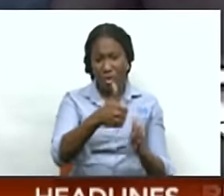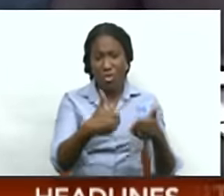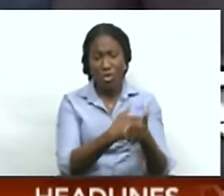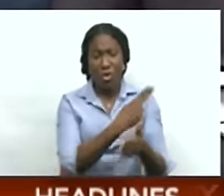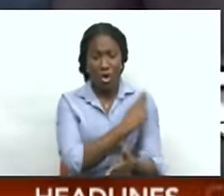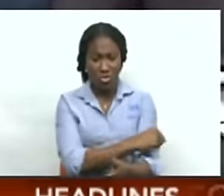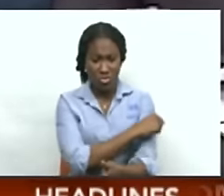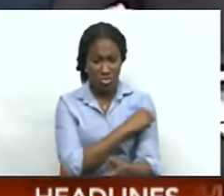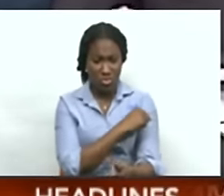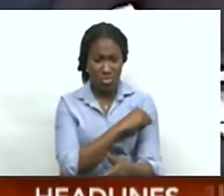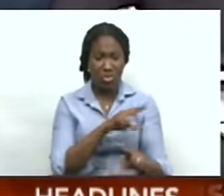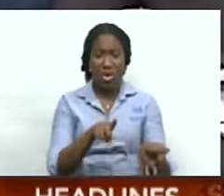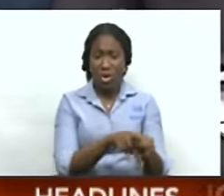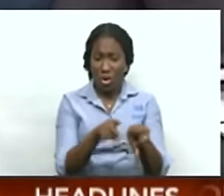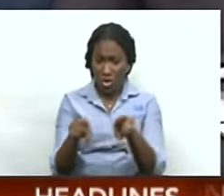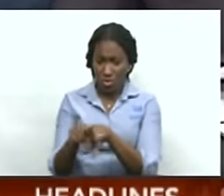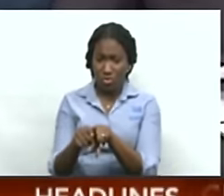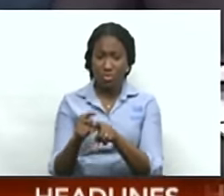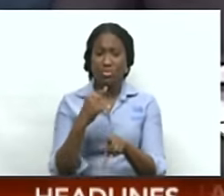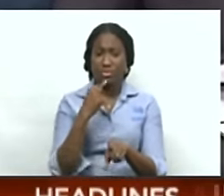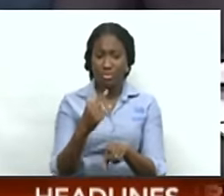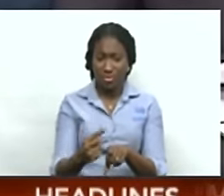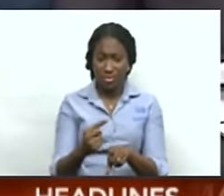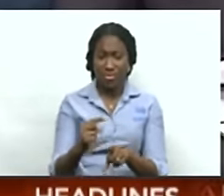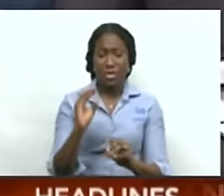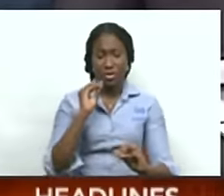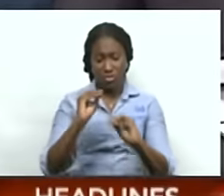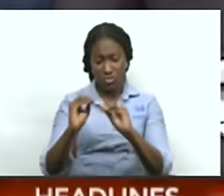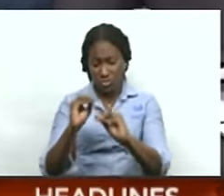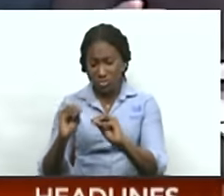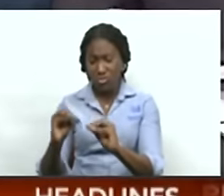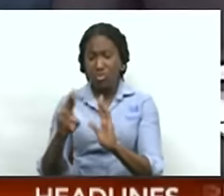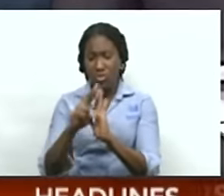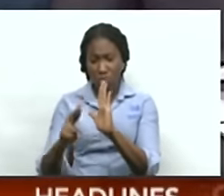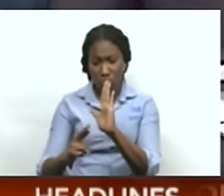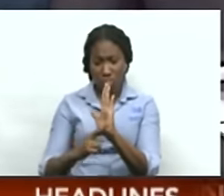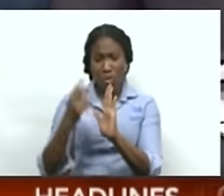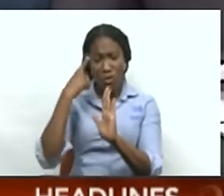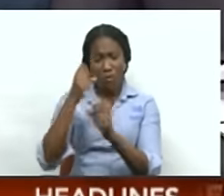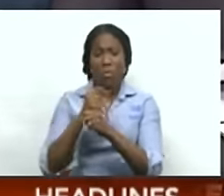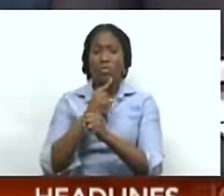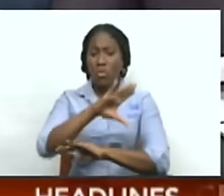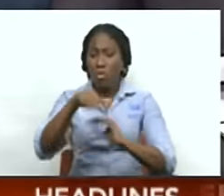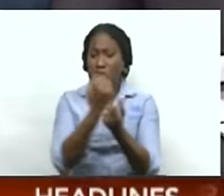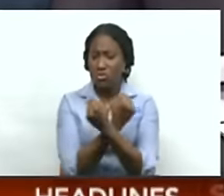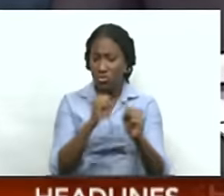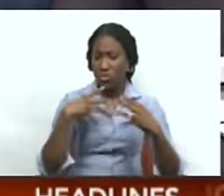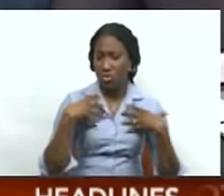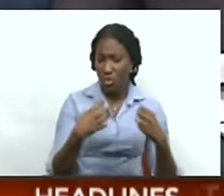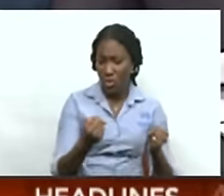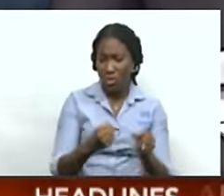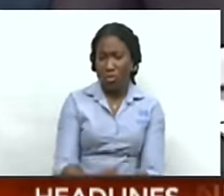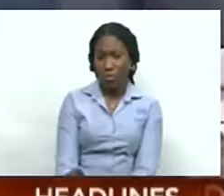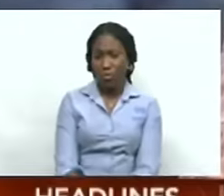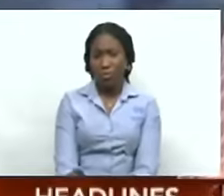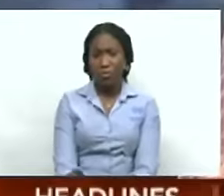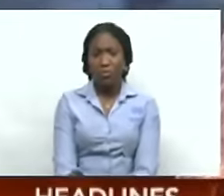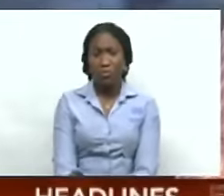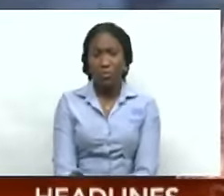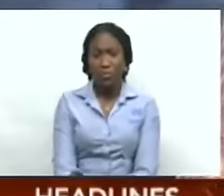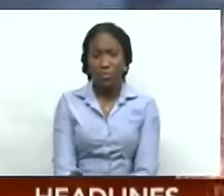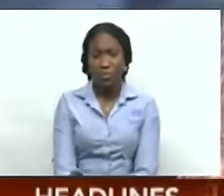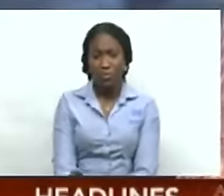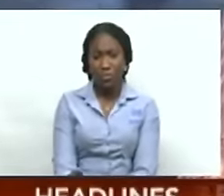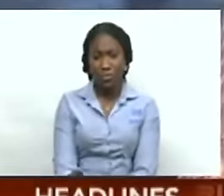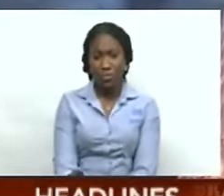assured that proper and adequate safety measures are employed to protect both staff and clients. Members of the